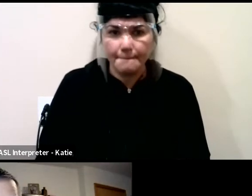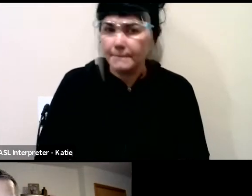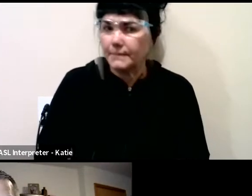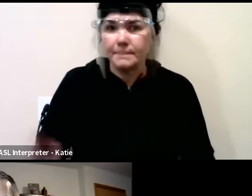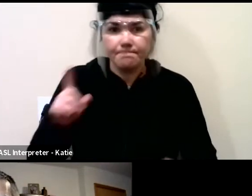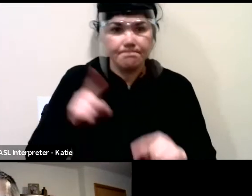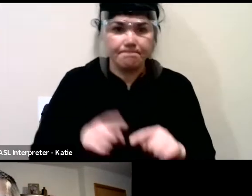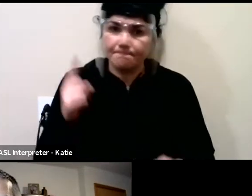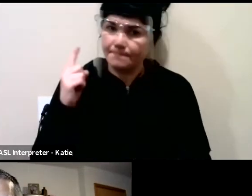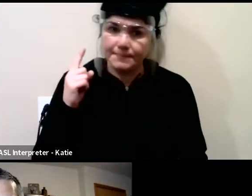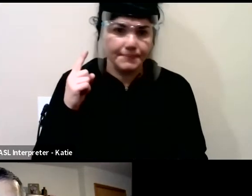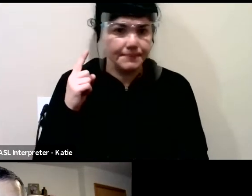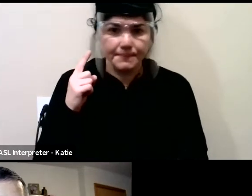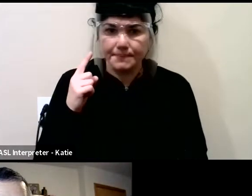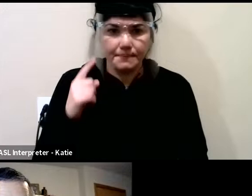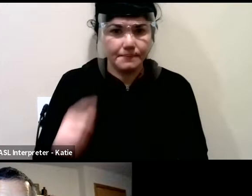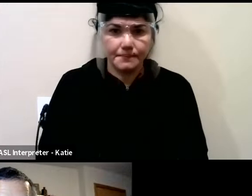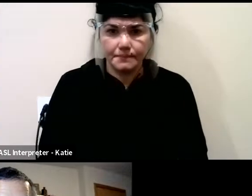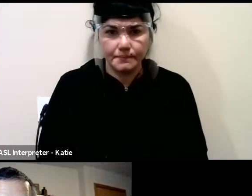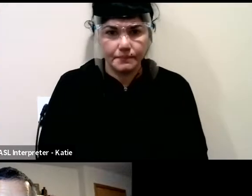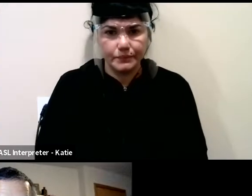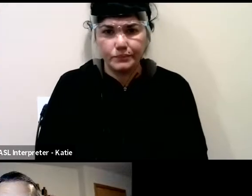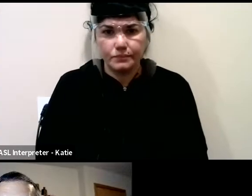we can't hear you mr lemoine